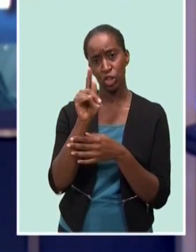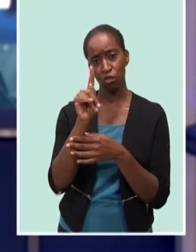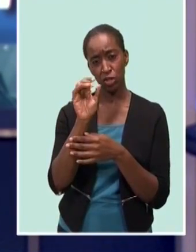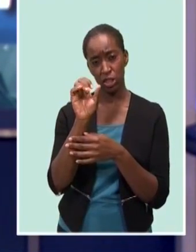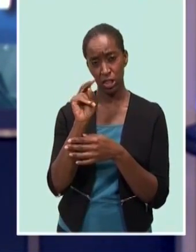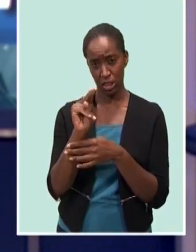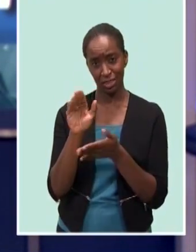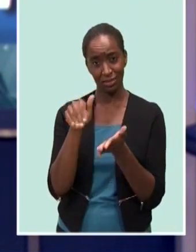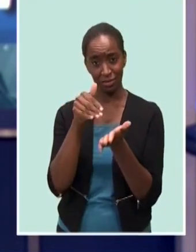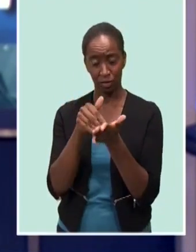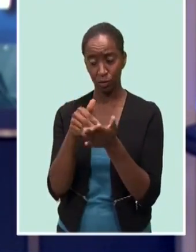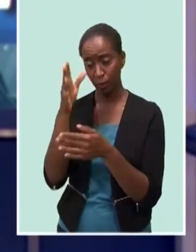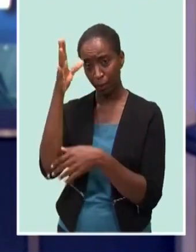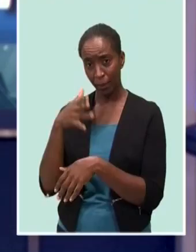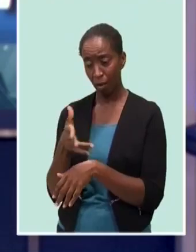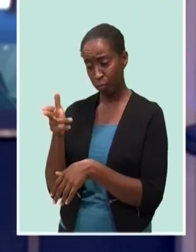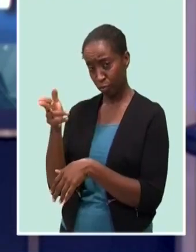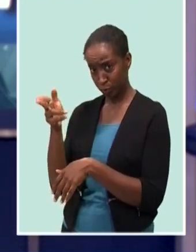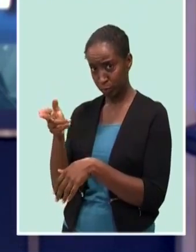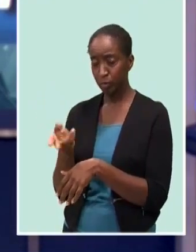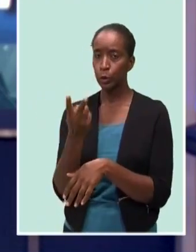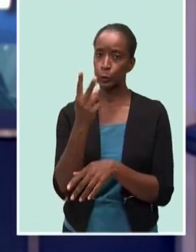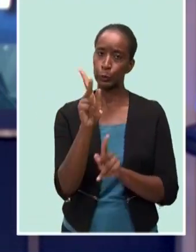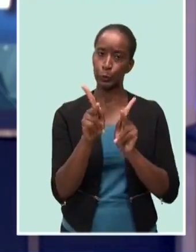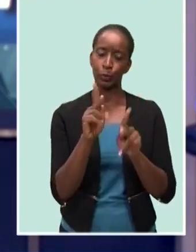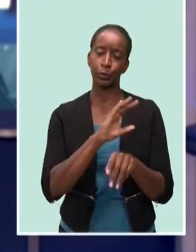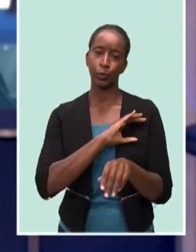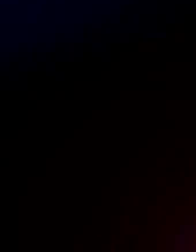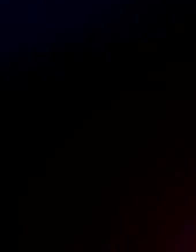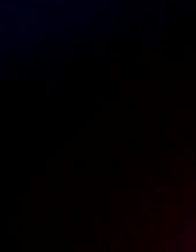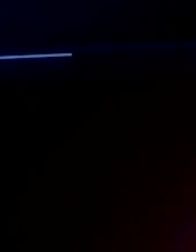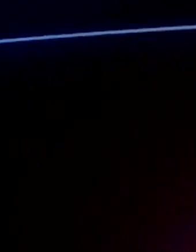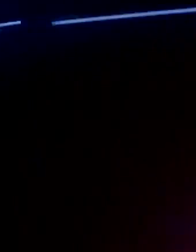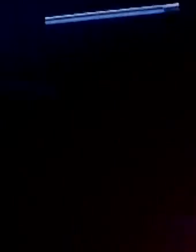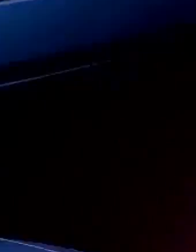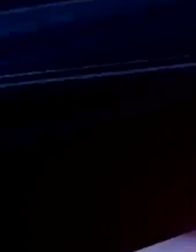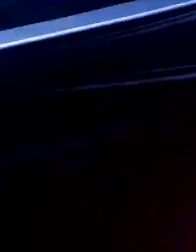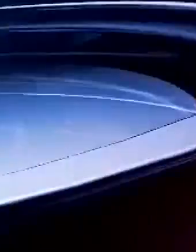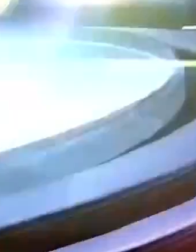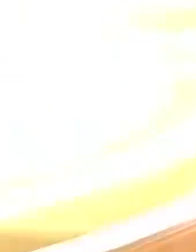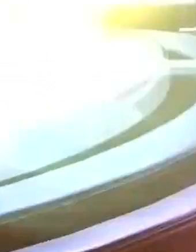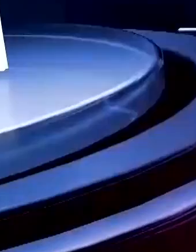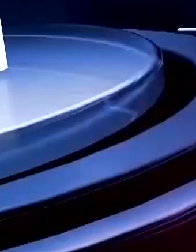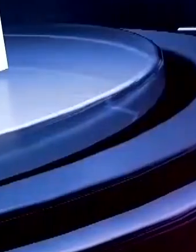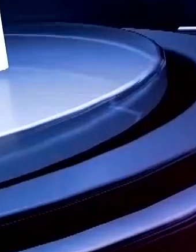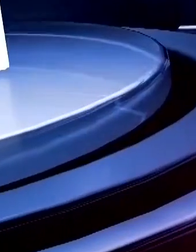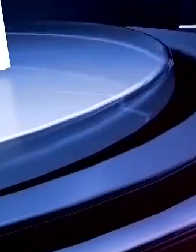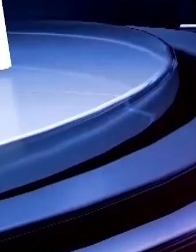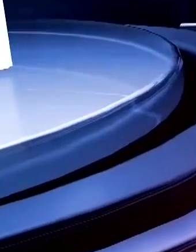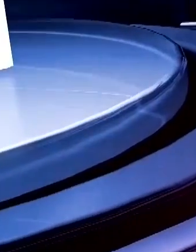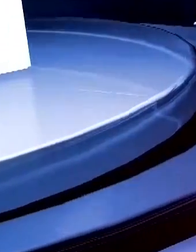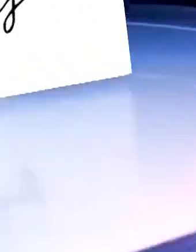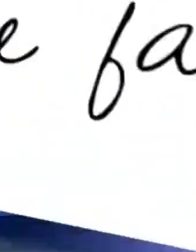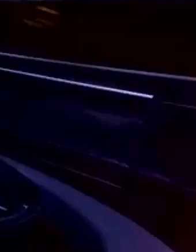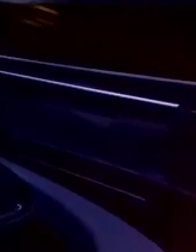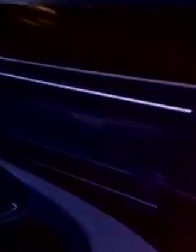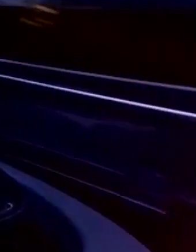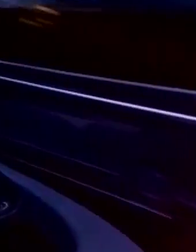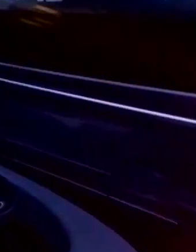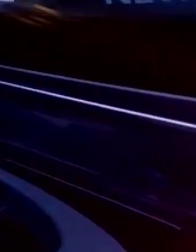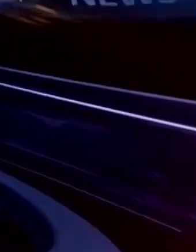soon. And this news now coming to hand. Police have 2 suspects in custody in relation to the shooting death earlier today at Sheraton